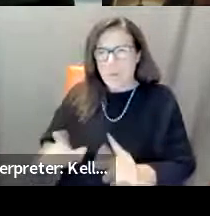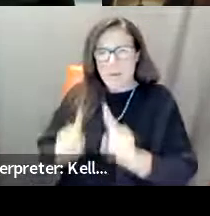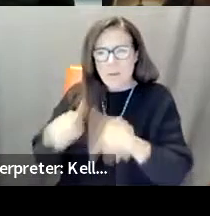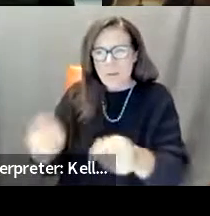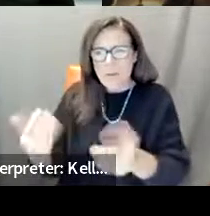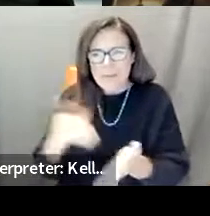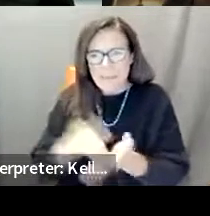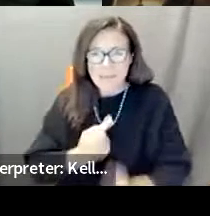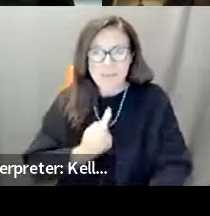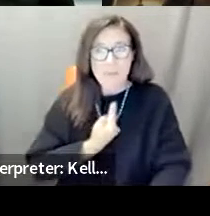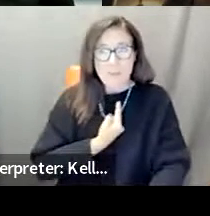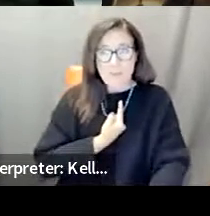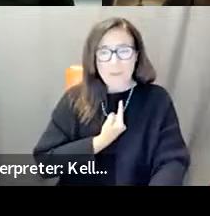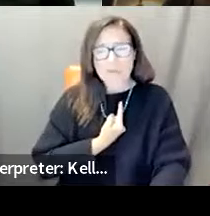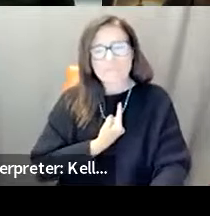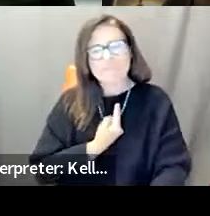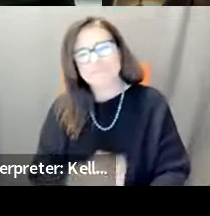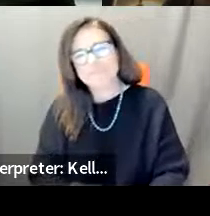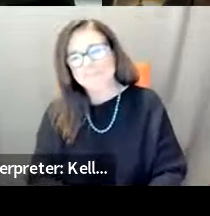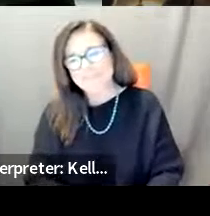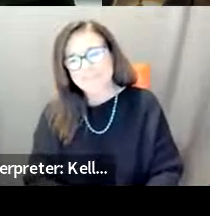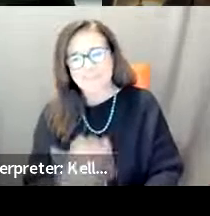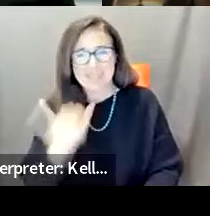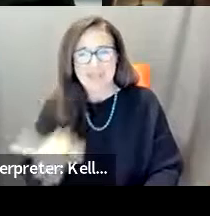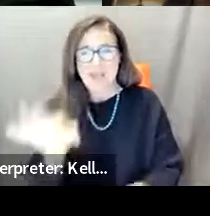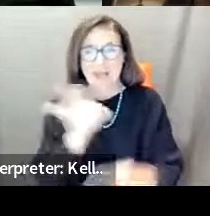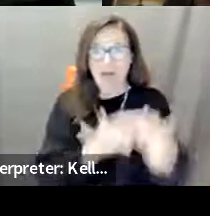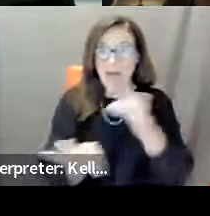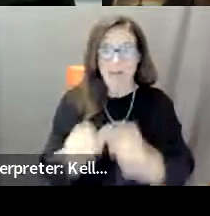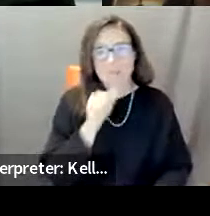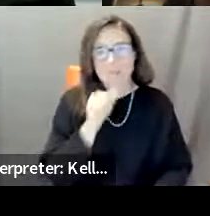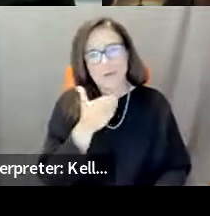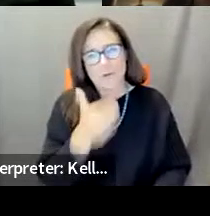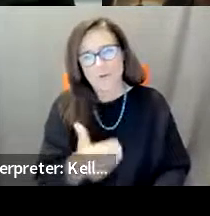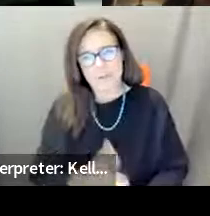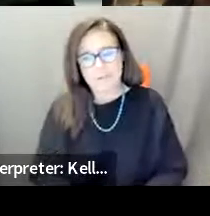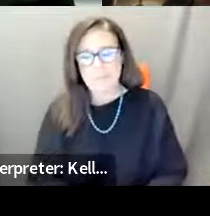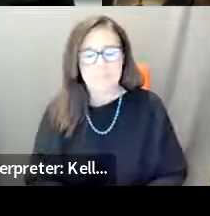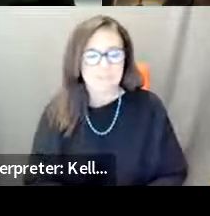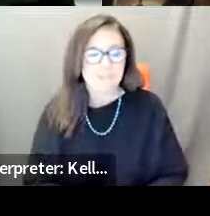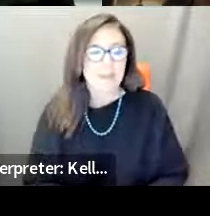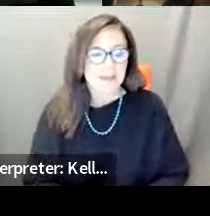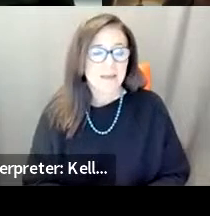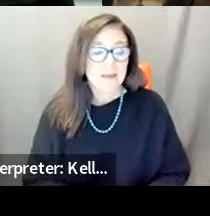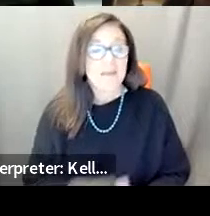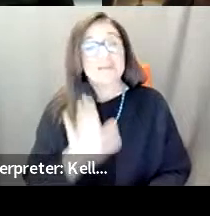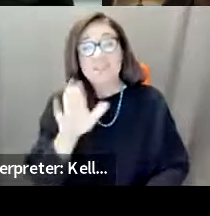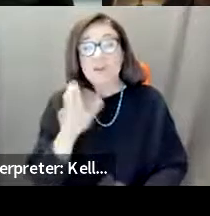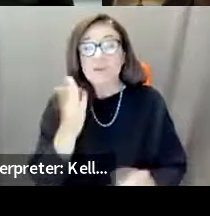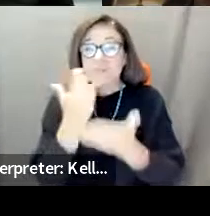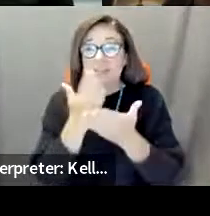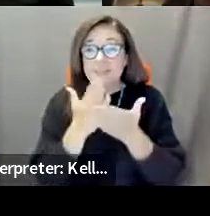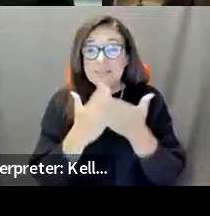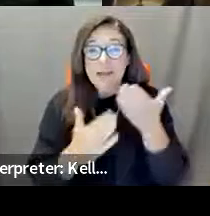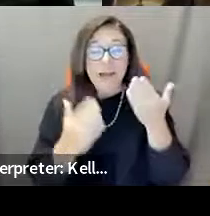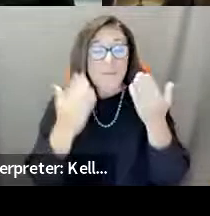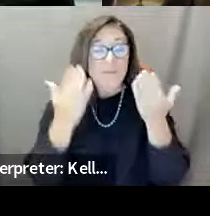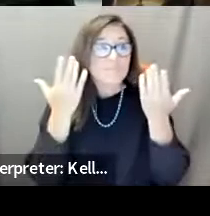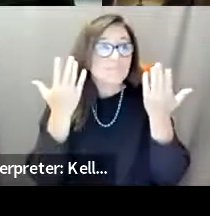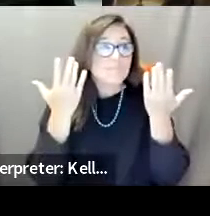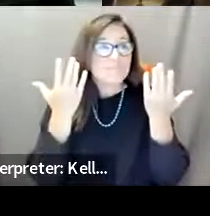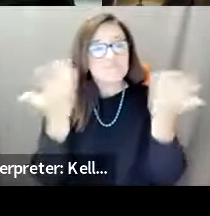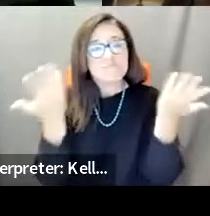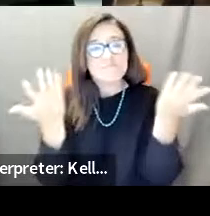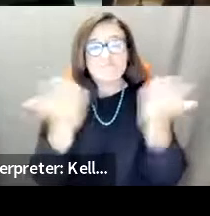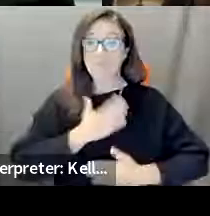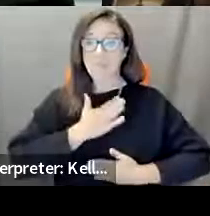good. So I also want to let you all know that in terms of like some words of advice for situations like this,